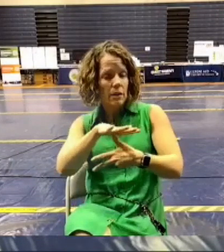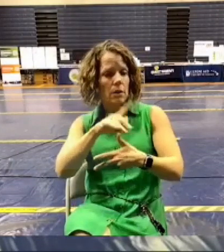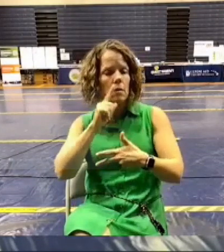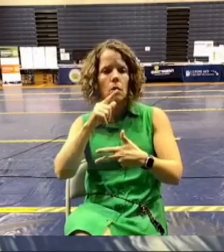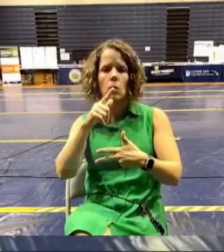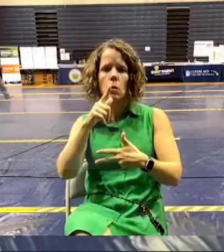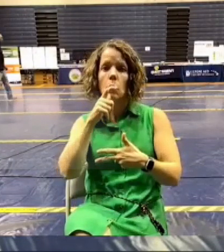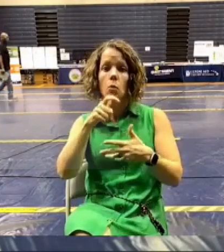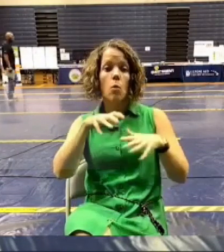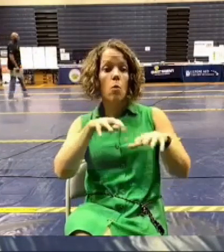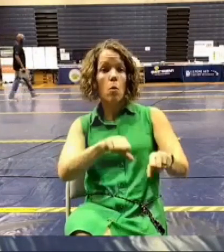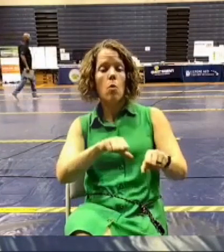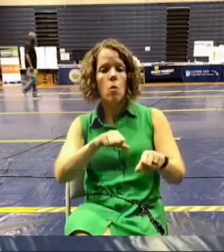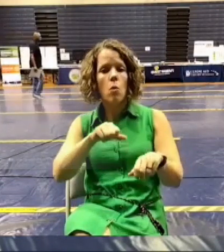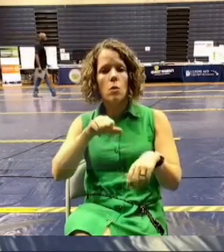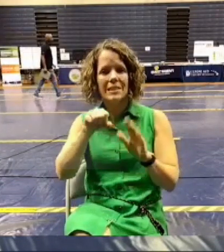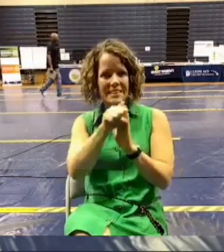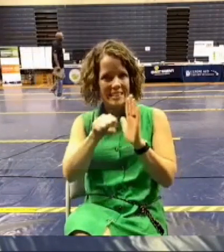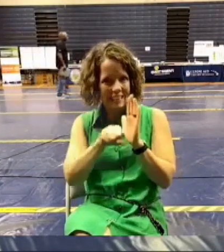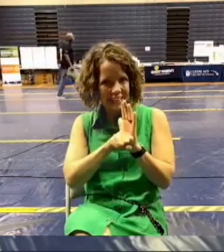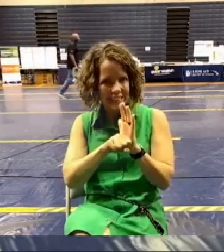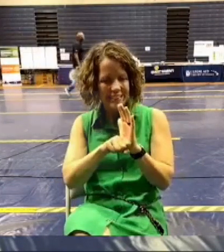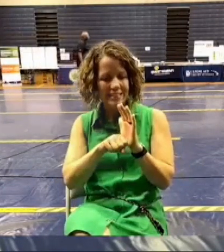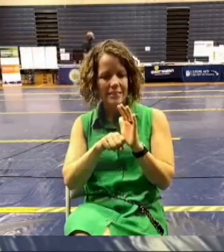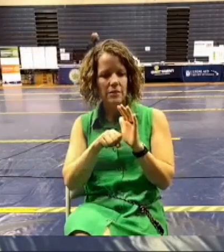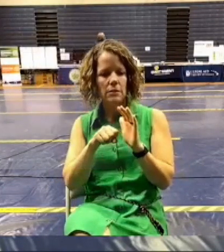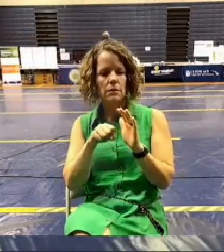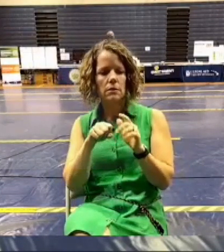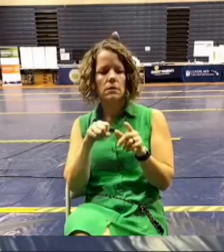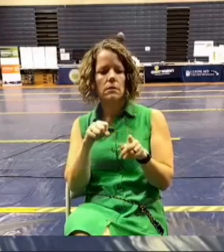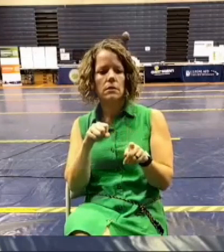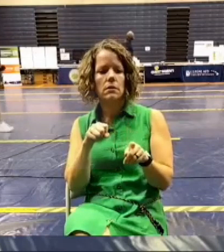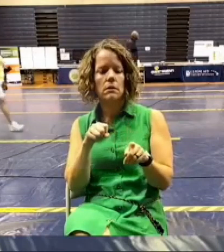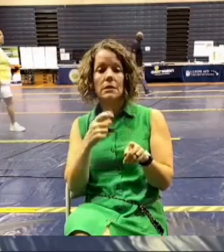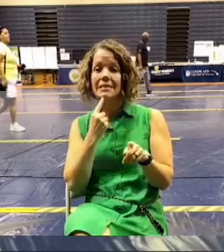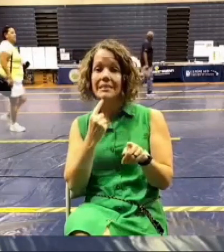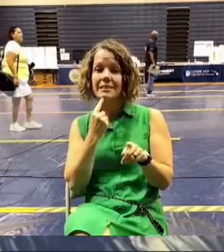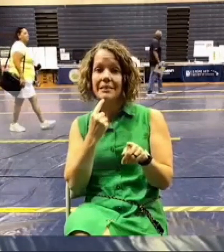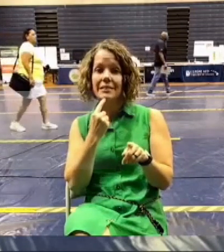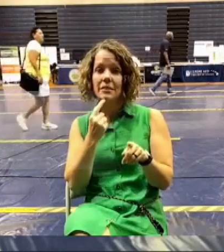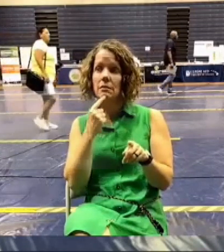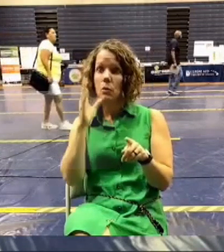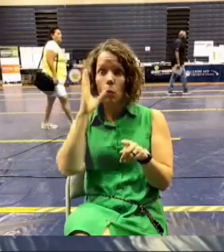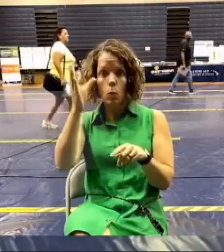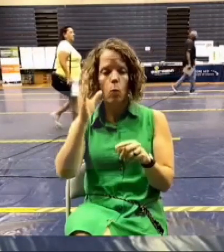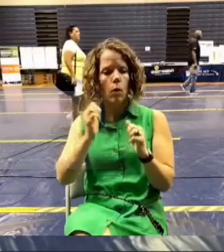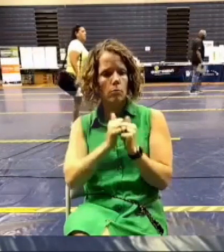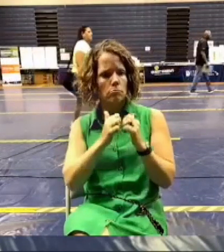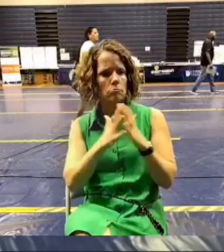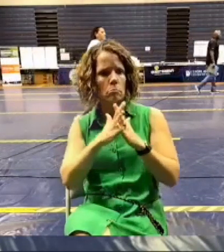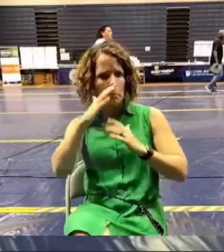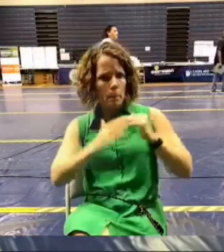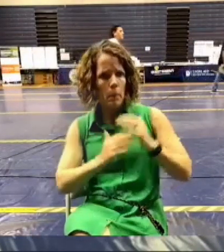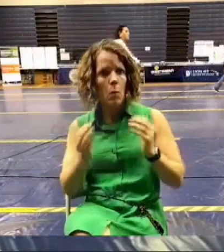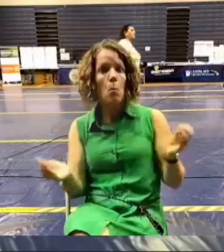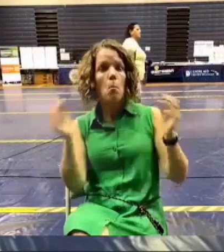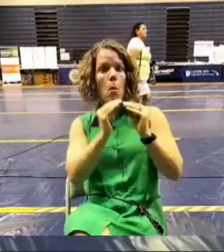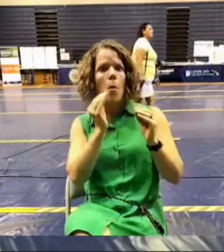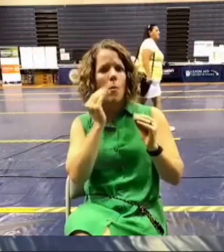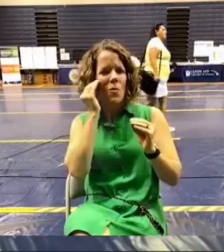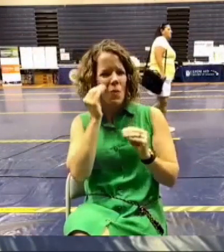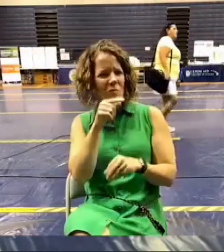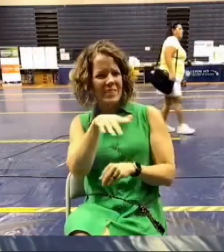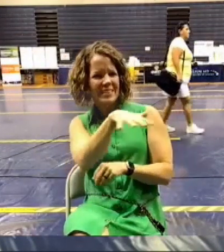the state jurisdiction that says they're going to be building more homes there. So do you want to